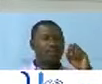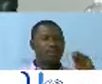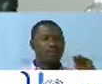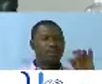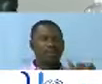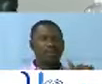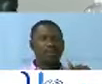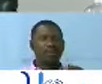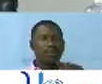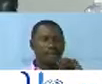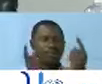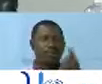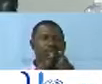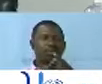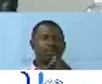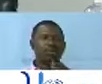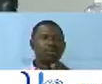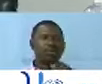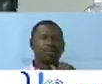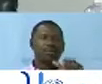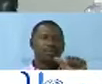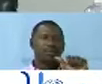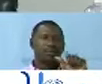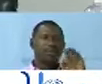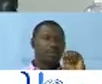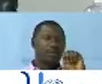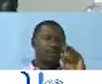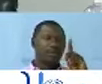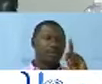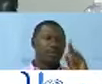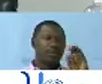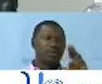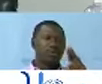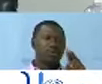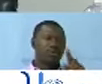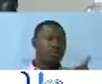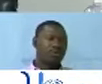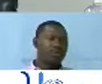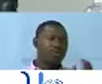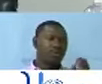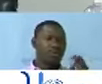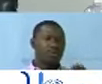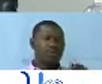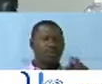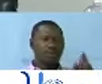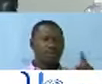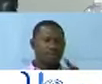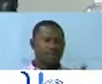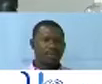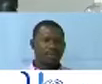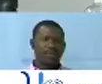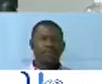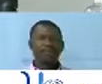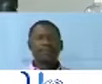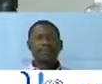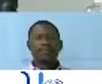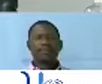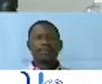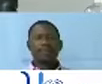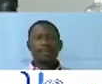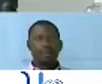So in this case, the Attorney General was not aware of what was discussed at the bar. To my